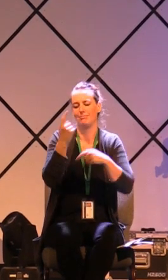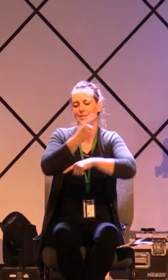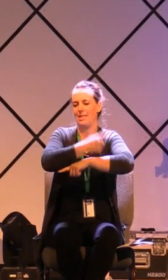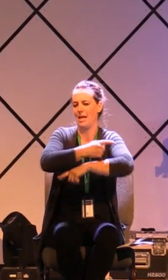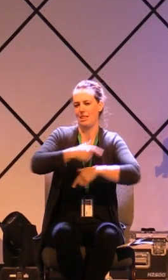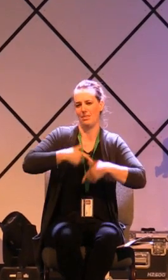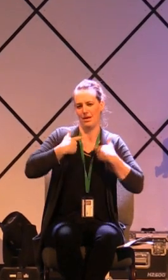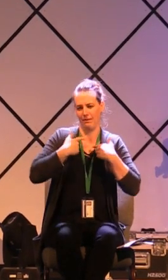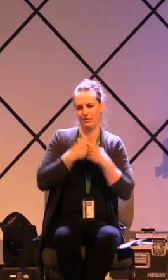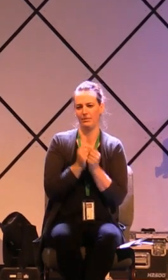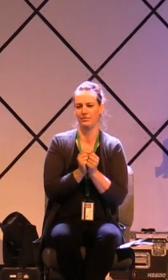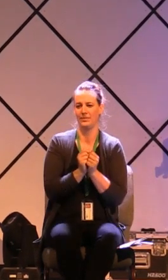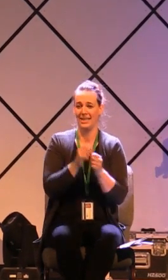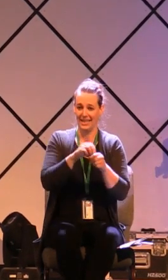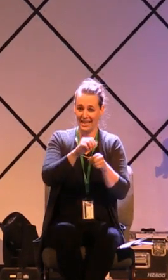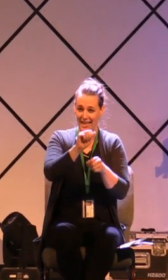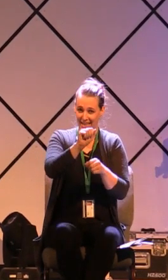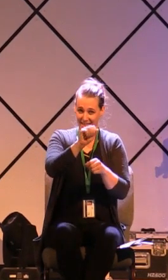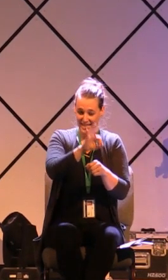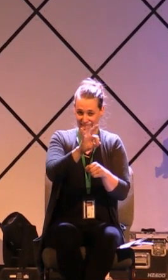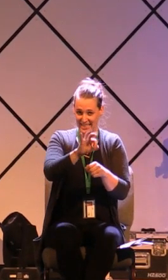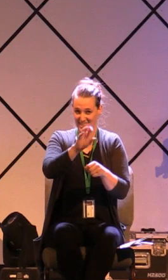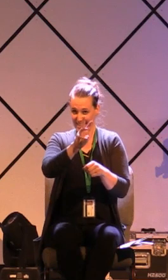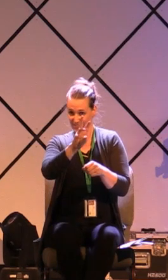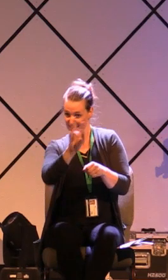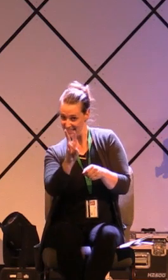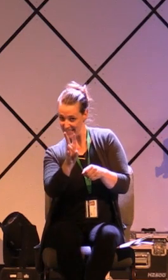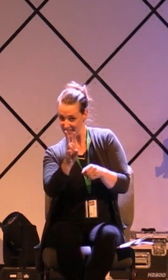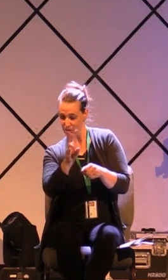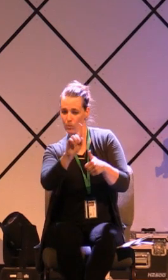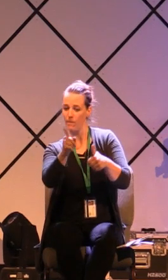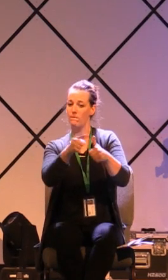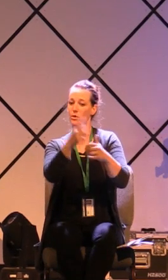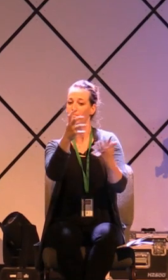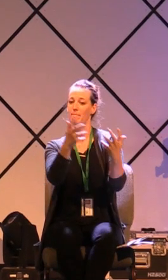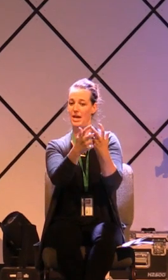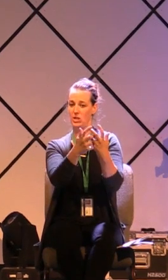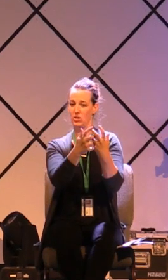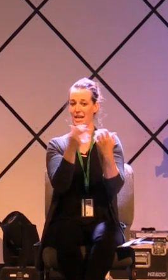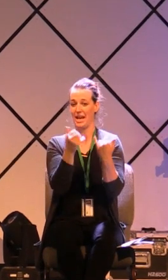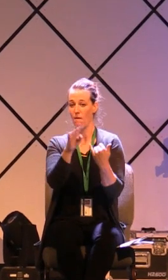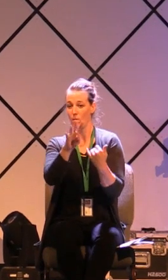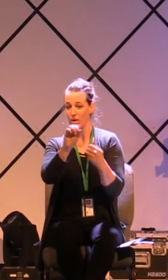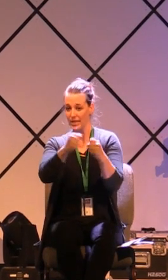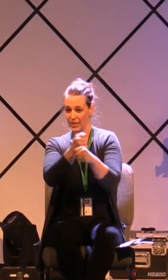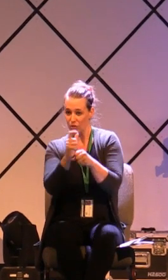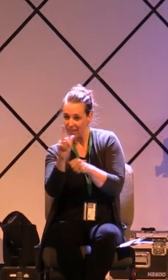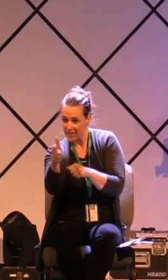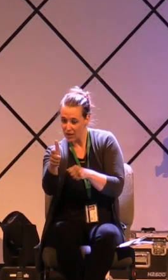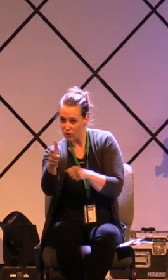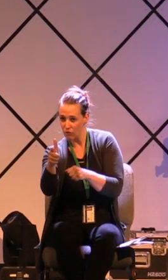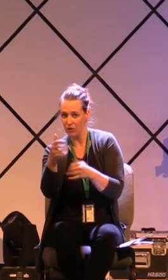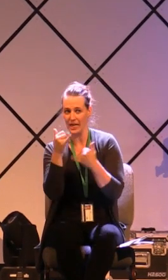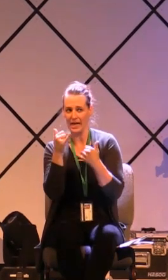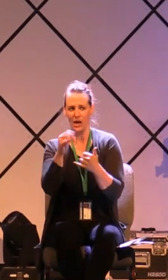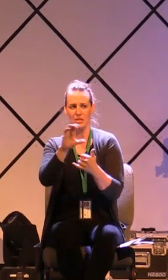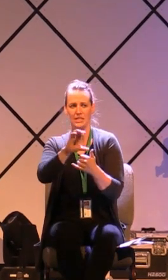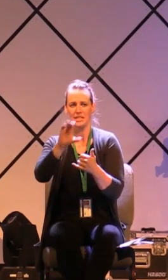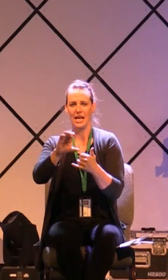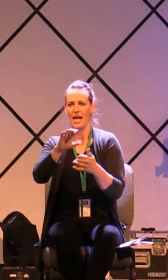in 1976, and over 40 years later, Canine Companions has placed nearly